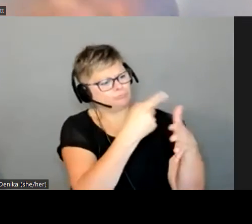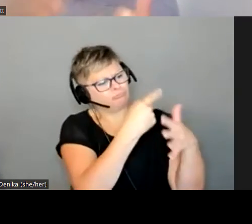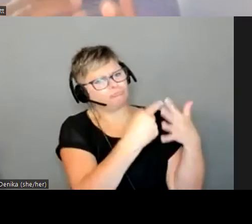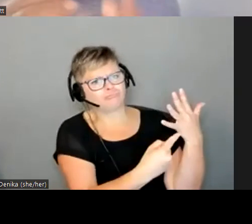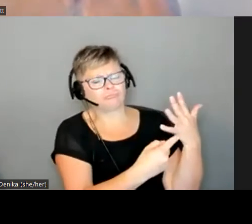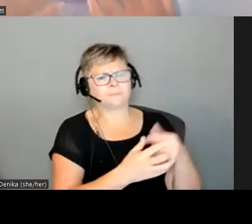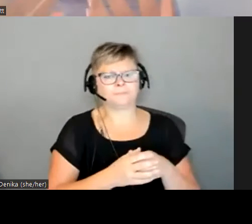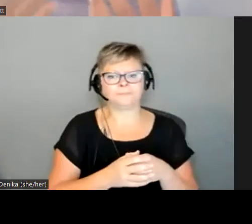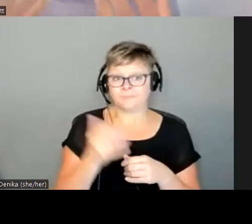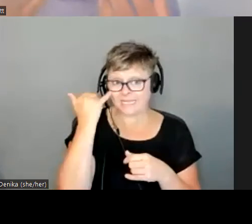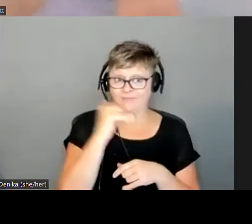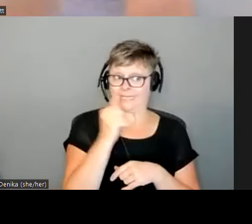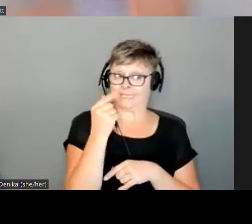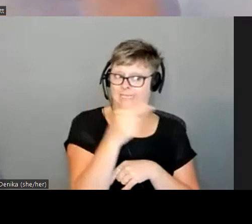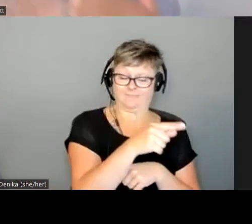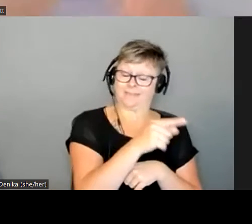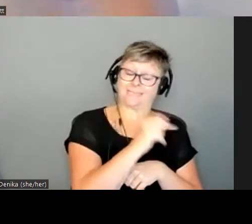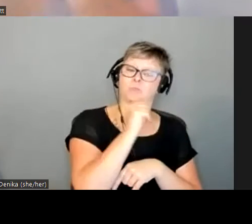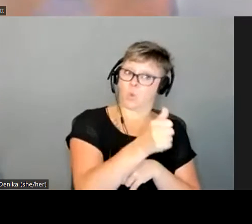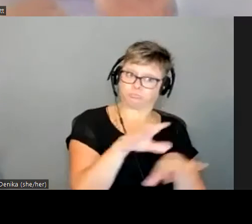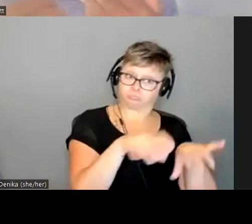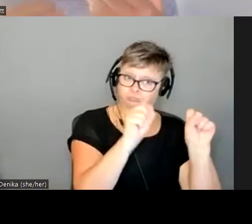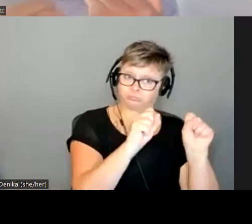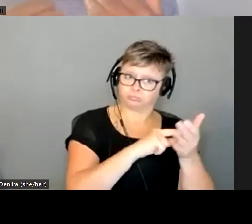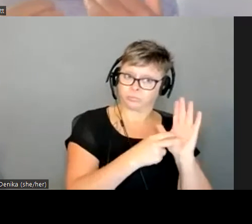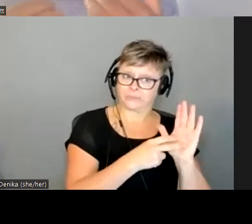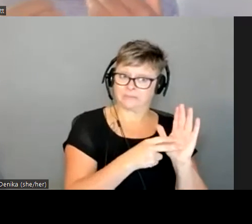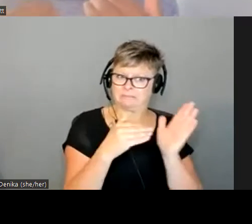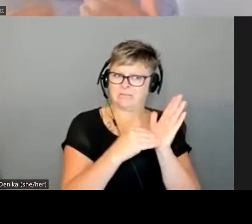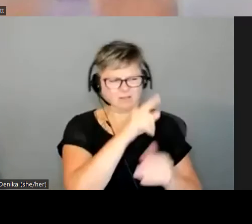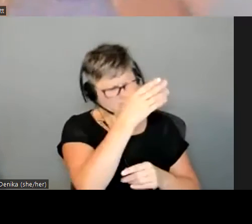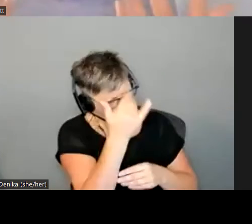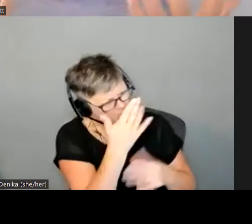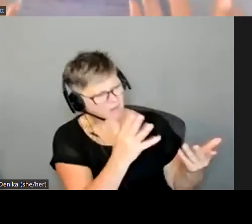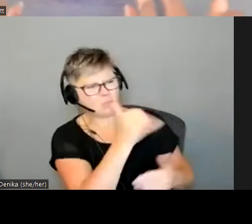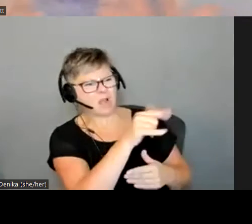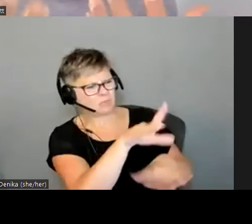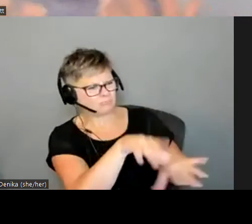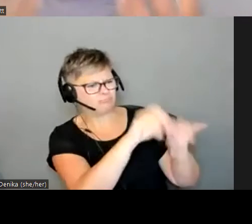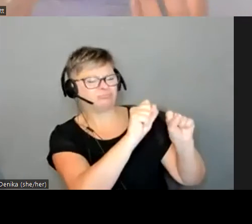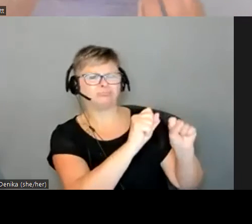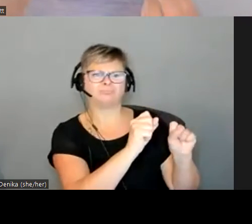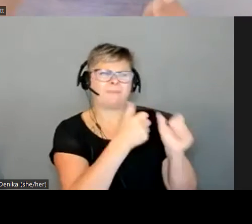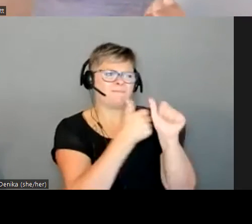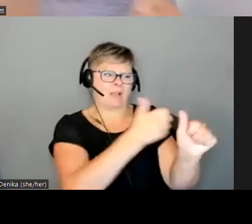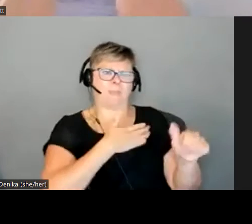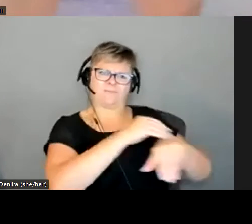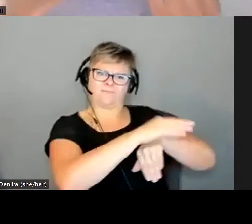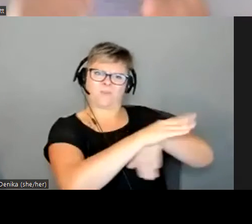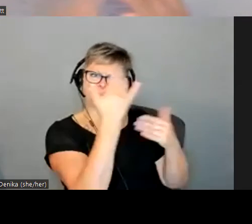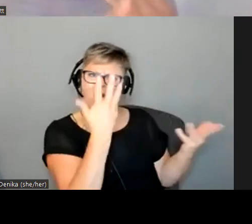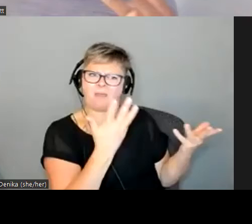like, well, why didn't they do it? Whereas I guess because being a part of, a community, I'm a person of color, I can